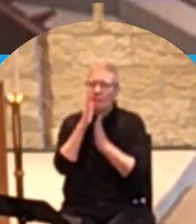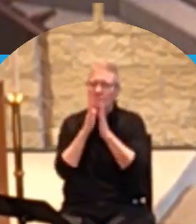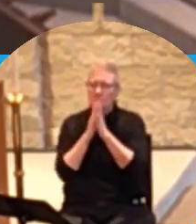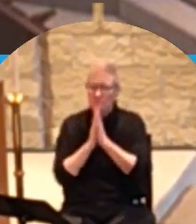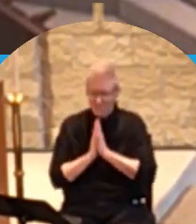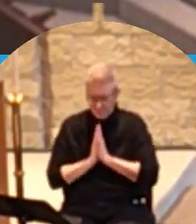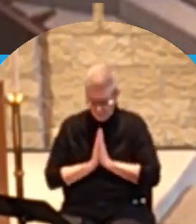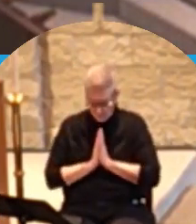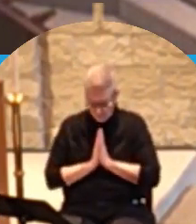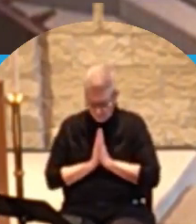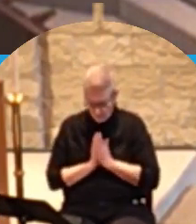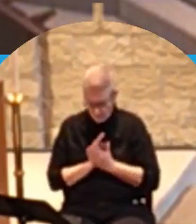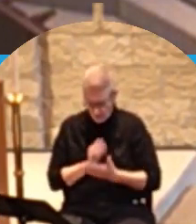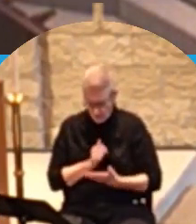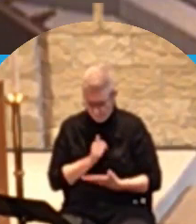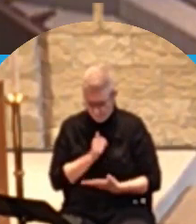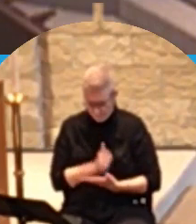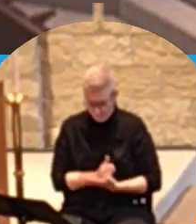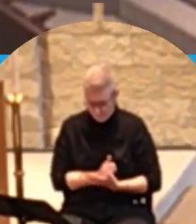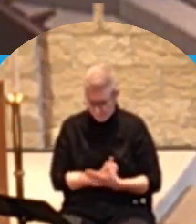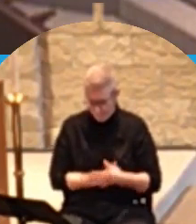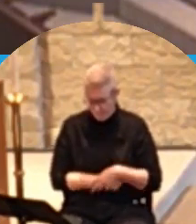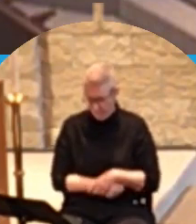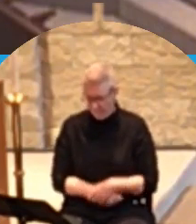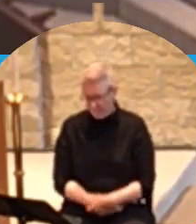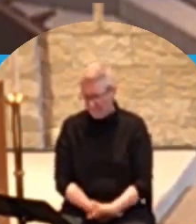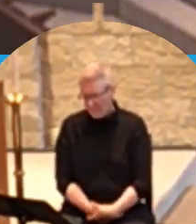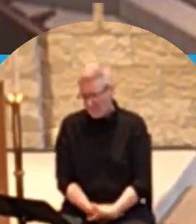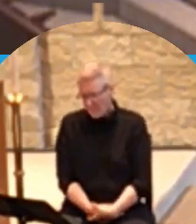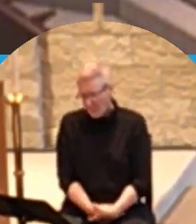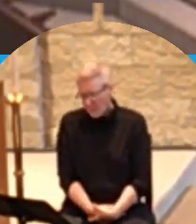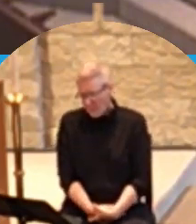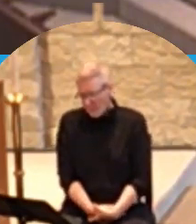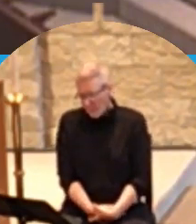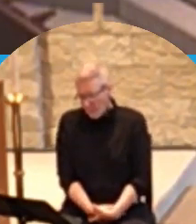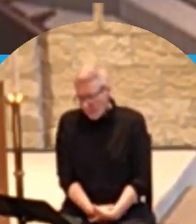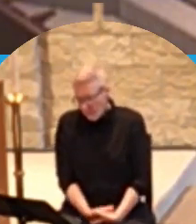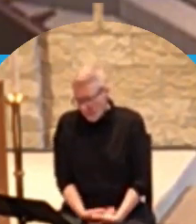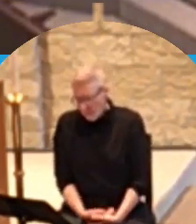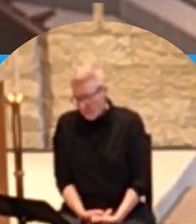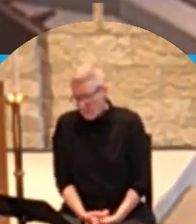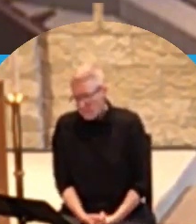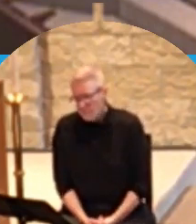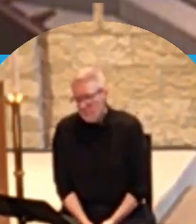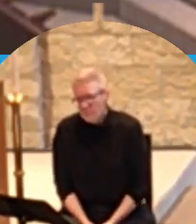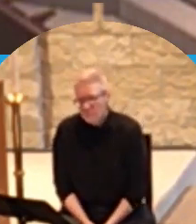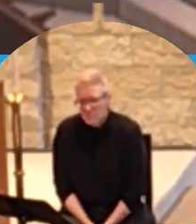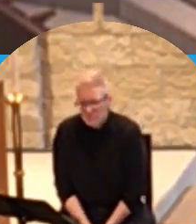is. And so we let it be. Amen.